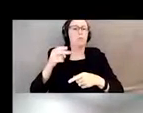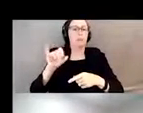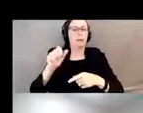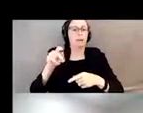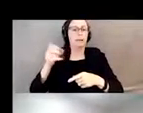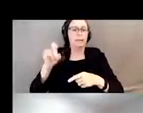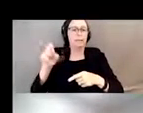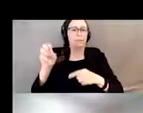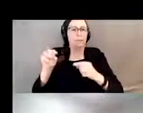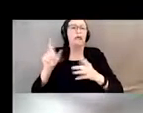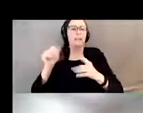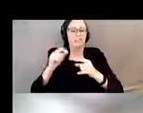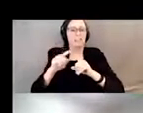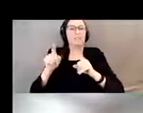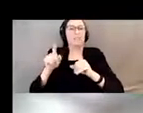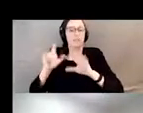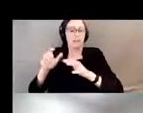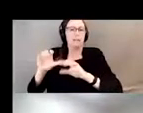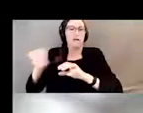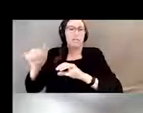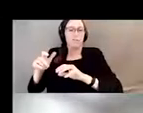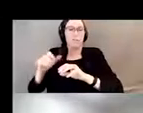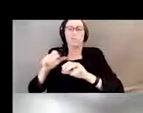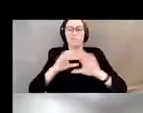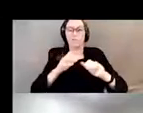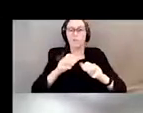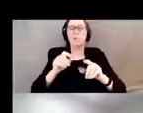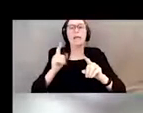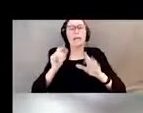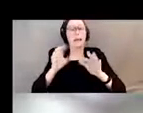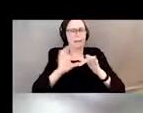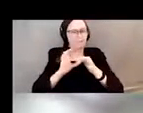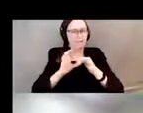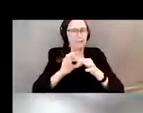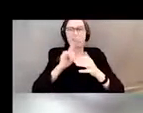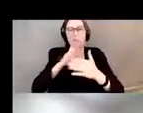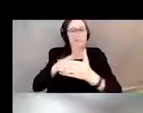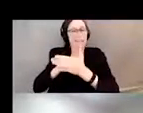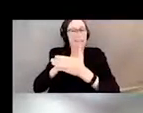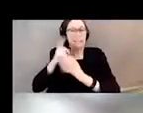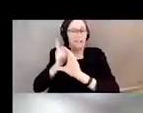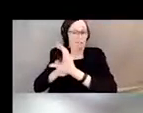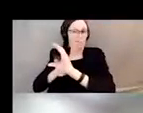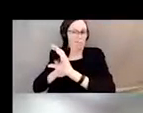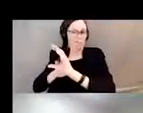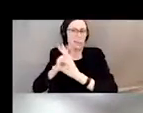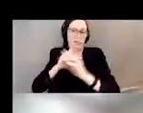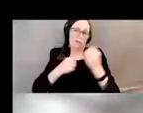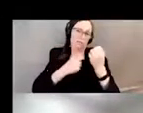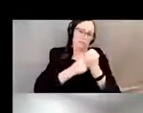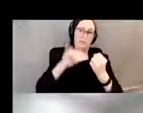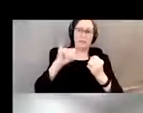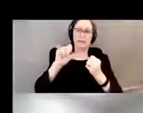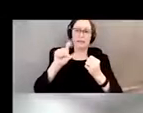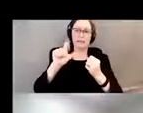different resistance groups. They're united basically by the fact that they are anti-communist and pro-Islamic.